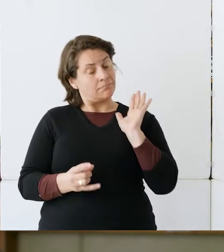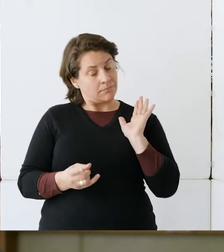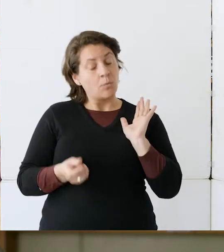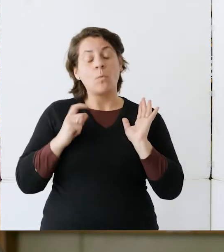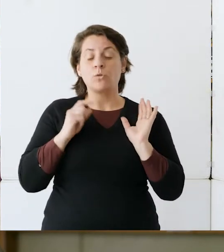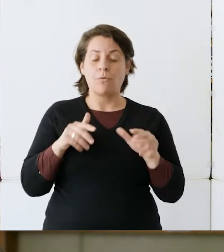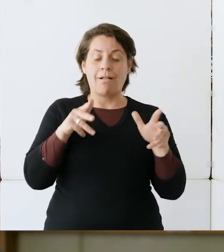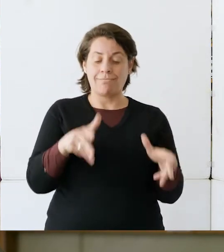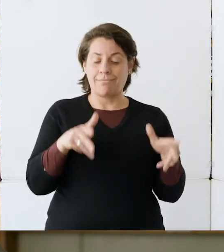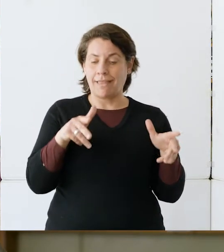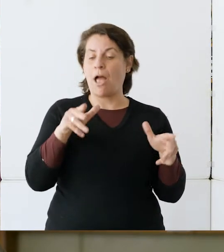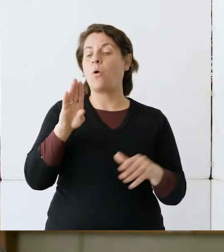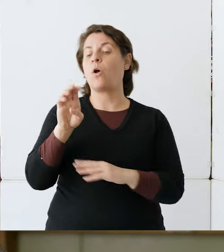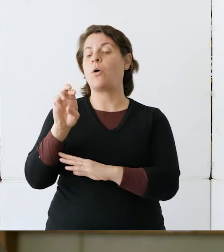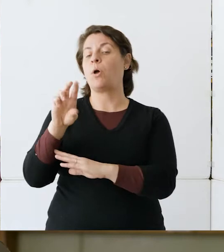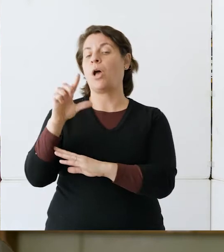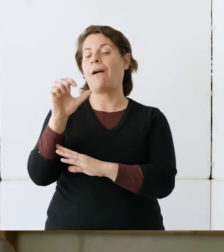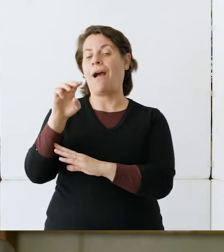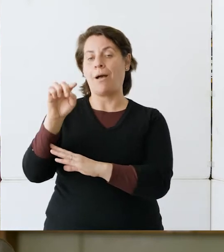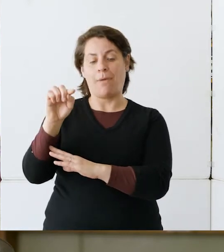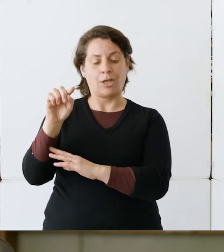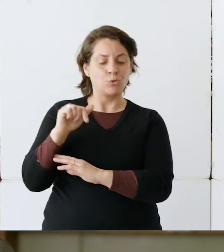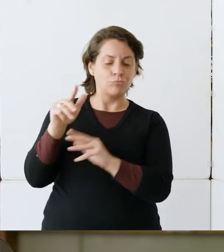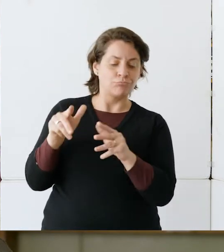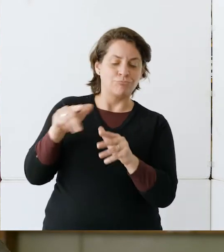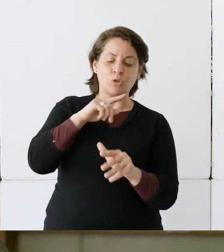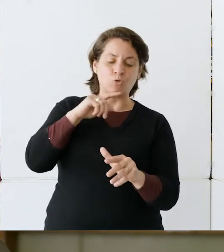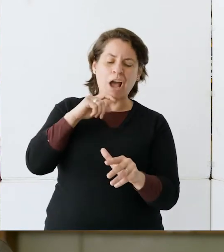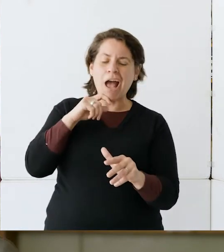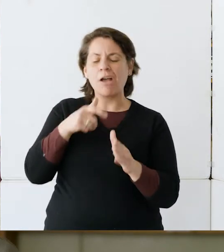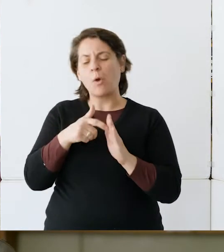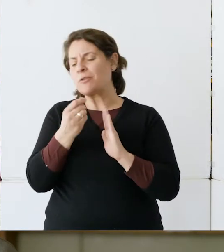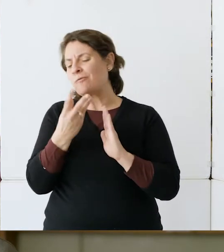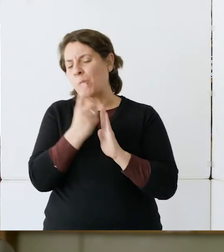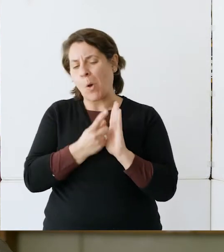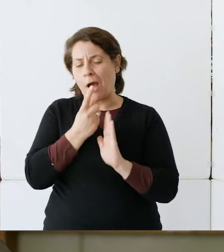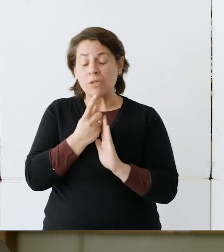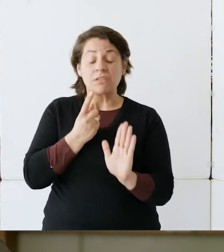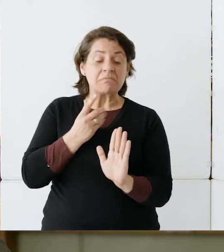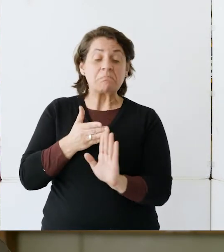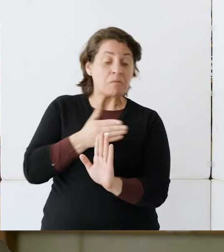bergamot balls to dry. And this only takes a couple of hours. But if you need to take them